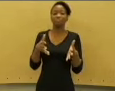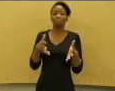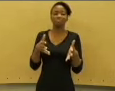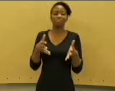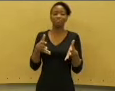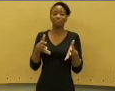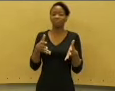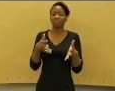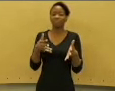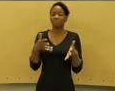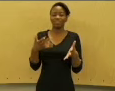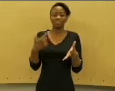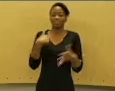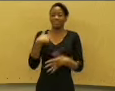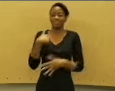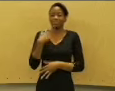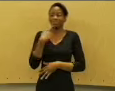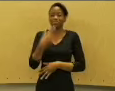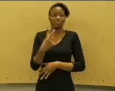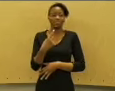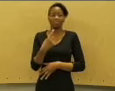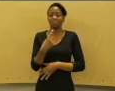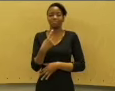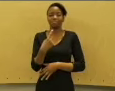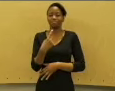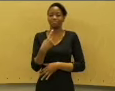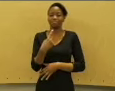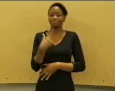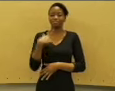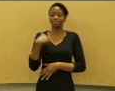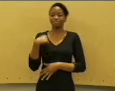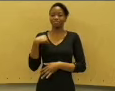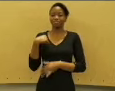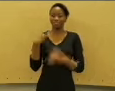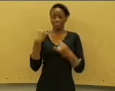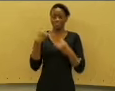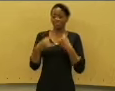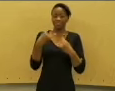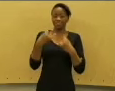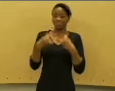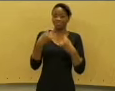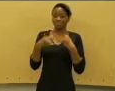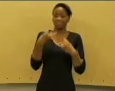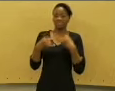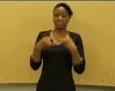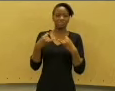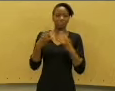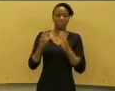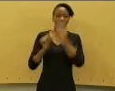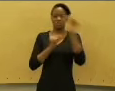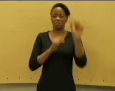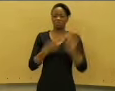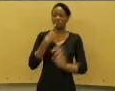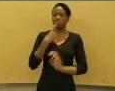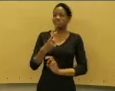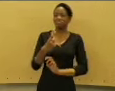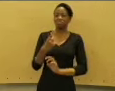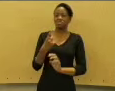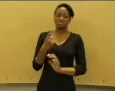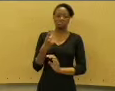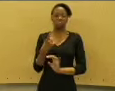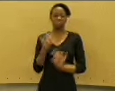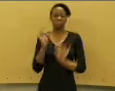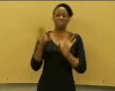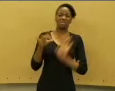is shunned upon. I mean, I say this as somebody who, when I say I'm a sex worker, people are like, oh, gross, you know. But society considers